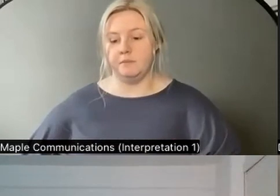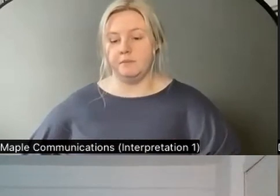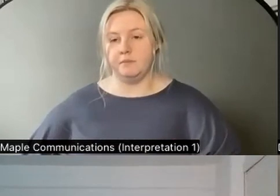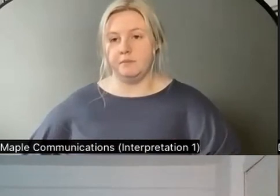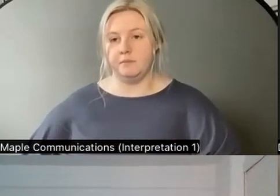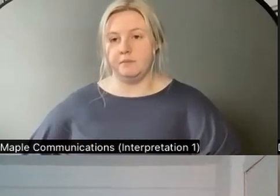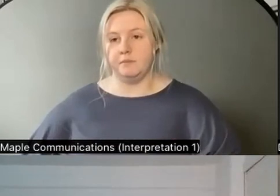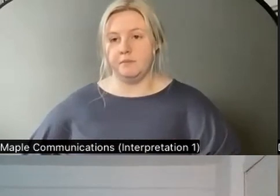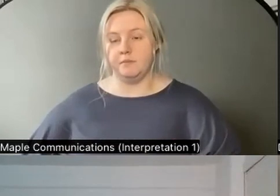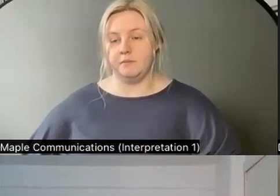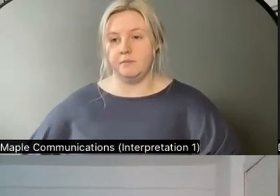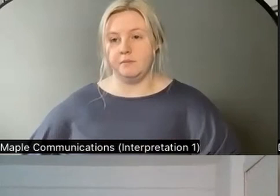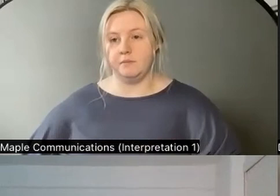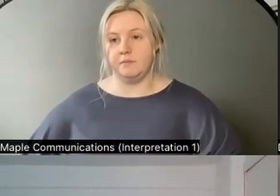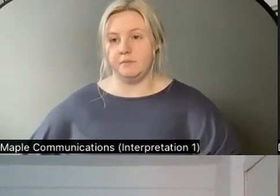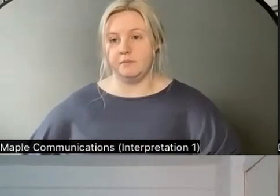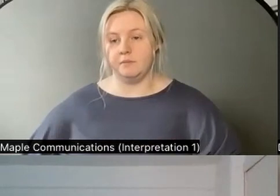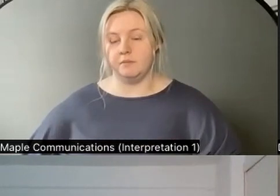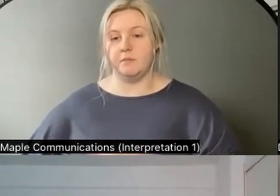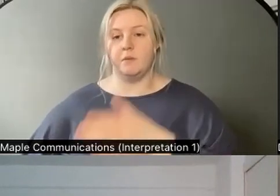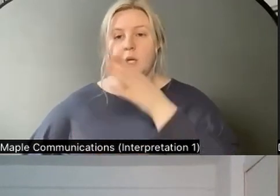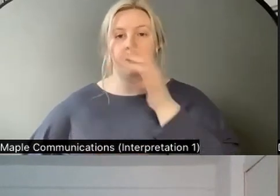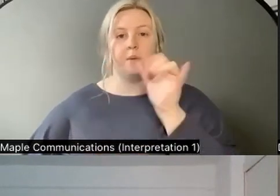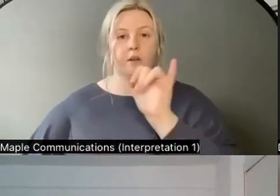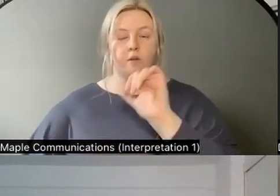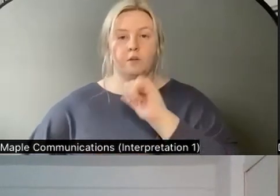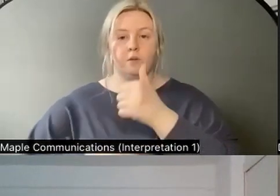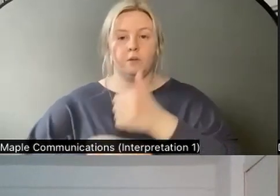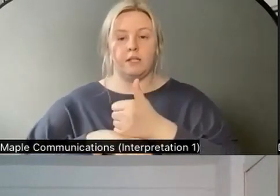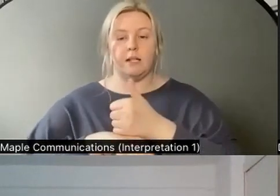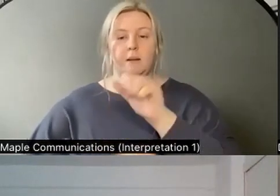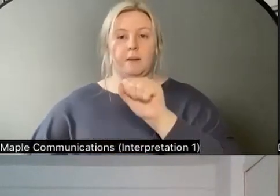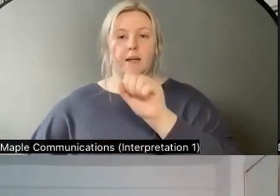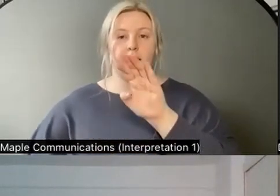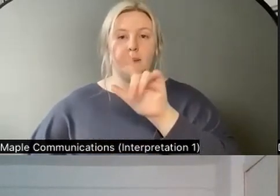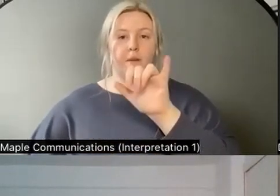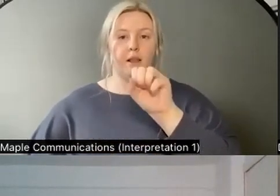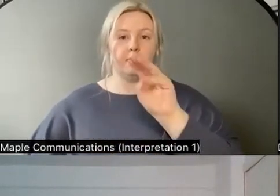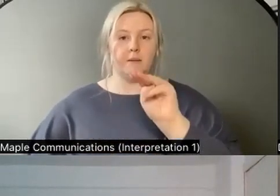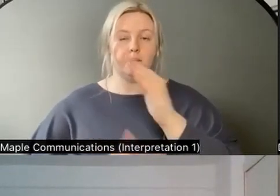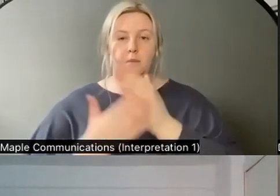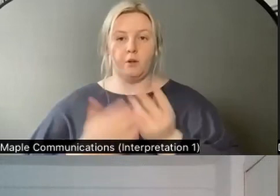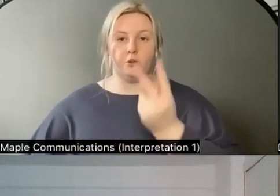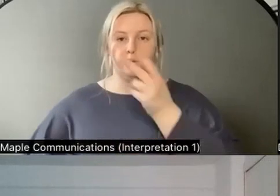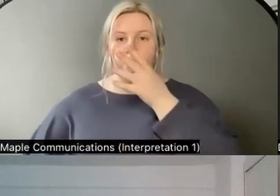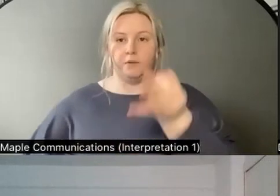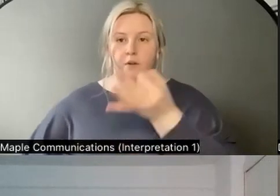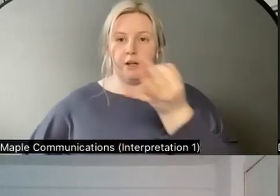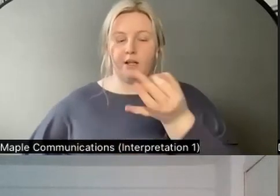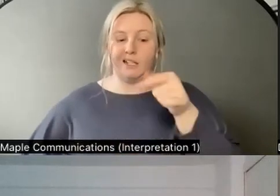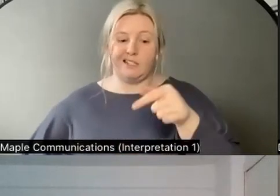to do medical ableism part 2 on Friday, because this is too